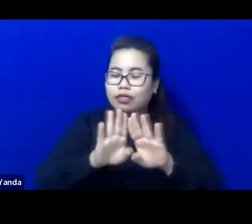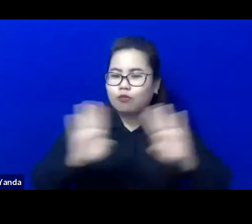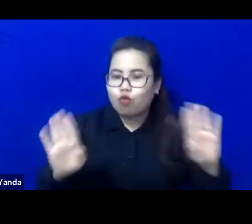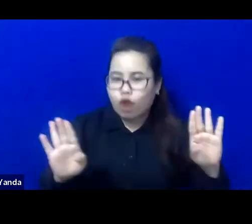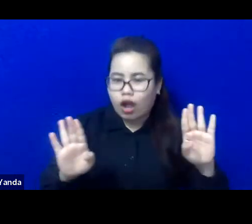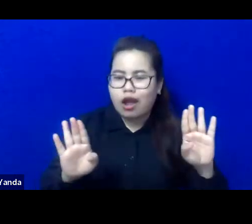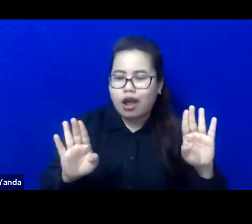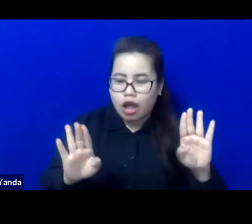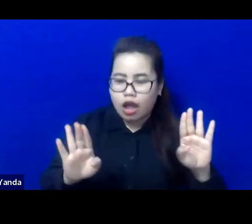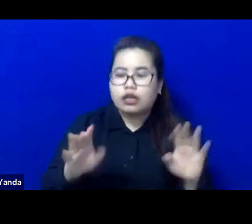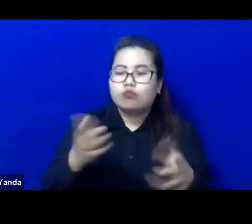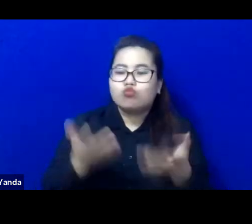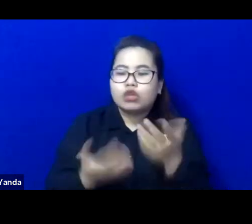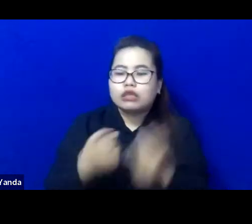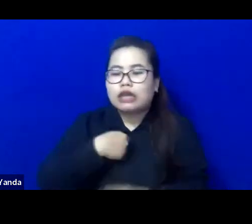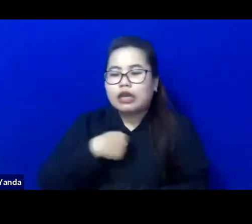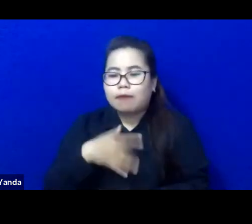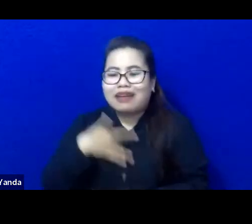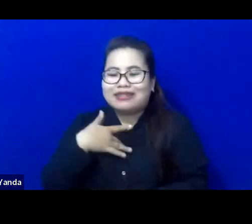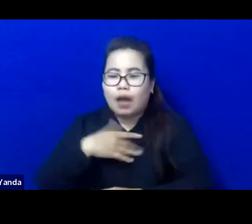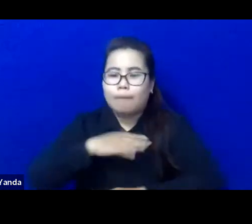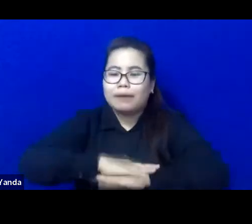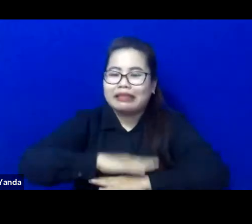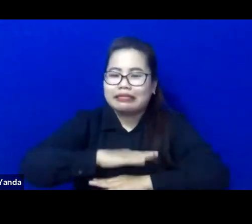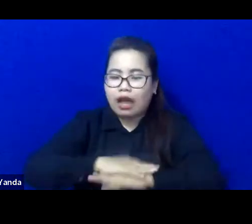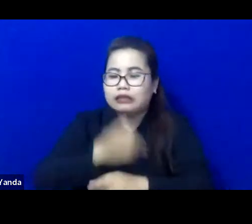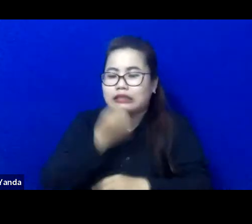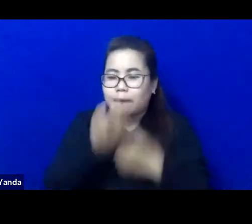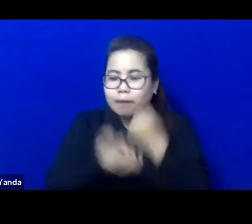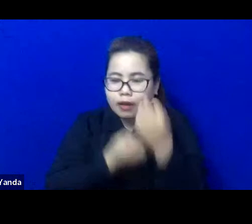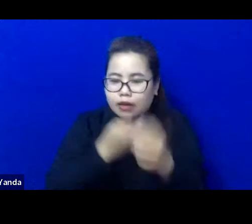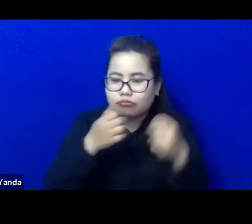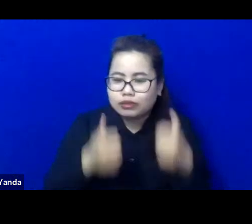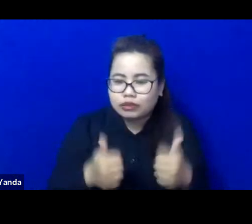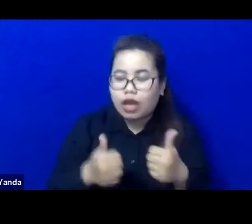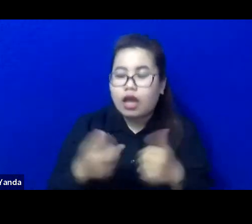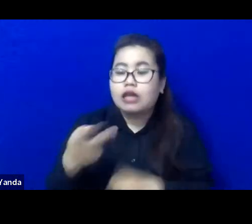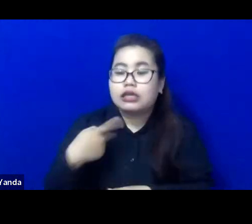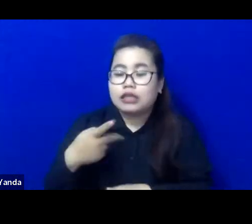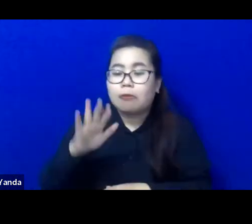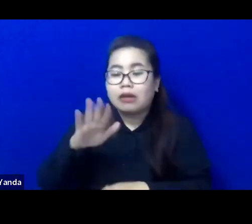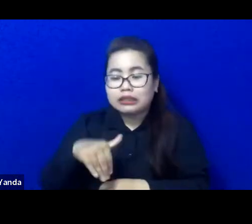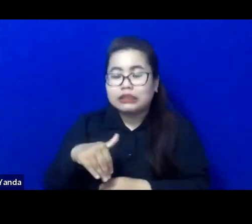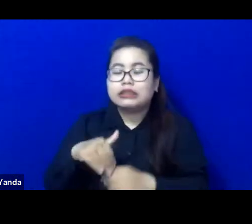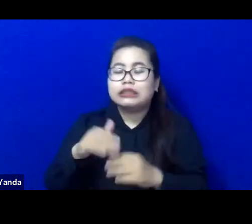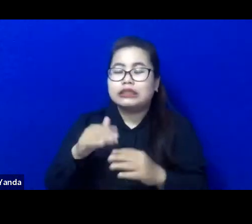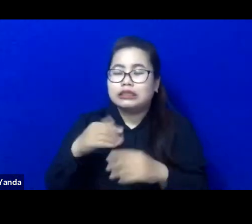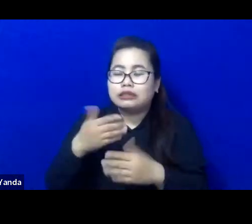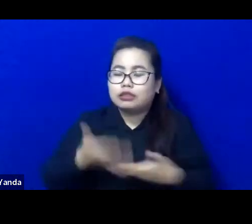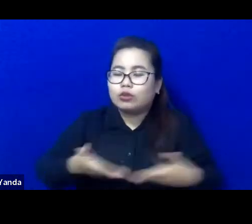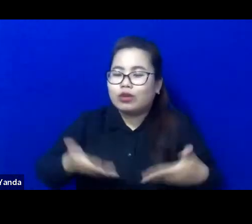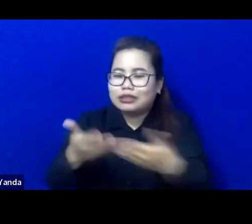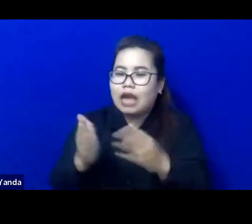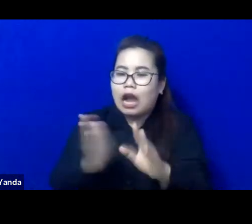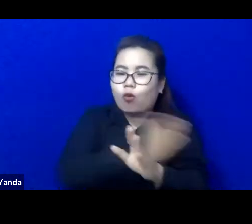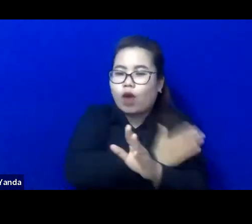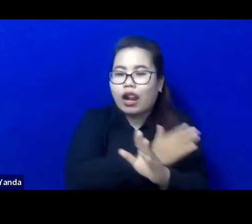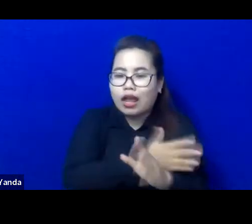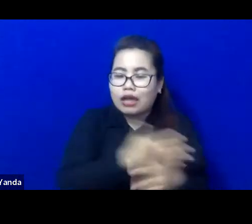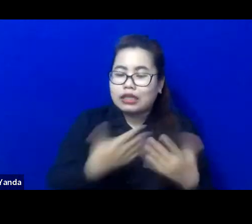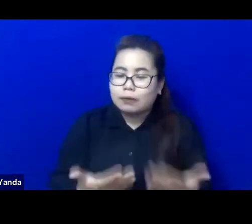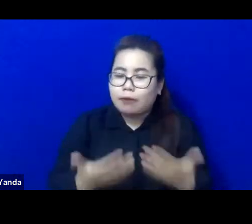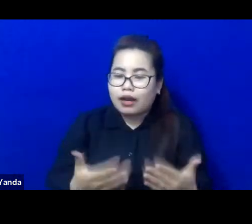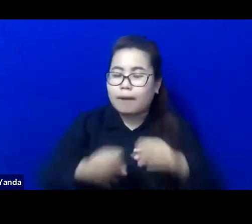we're all at a beginning point of understanding how to promote better health outcomes. And so I'm sure together we'll all